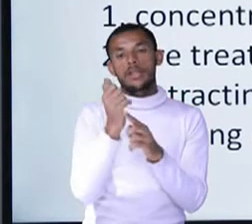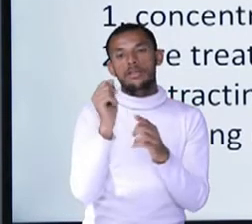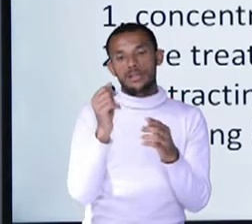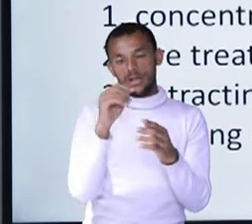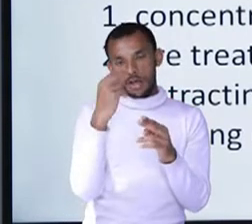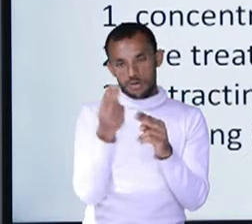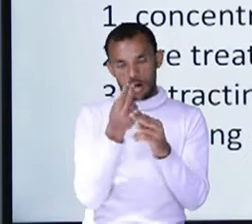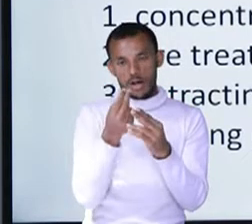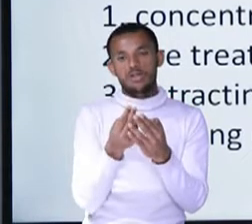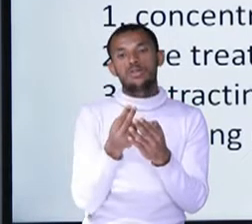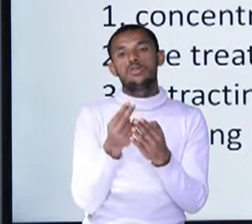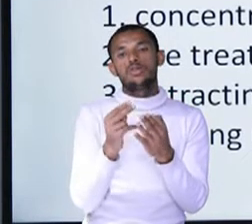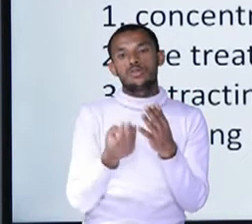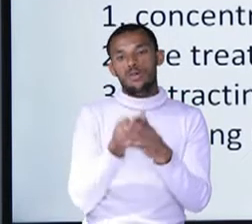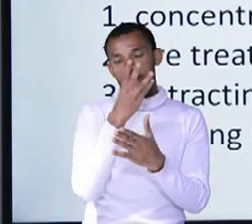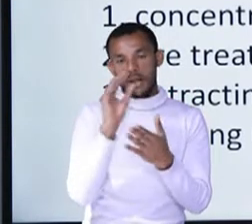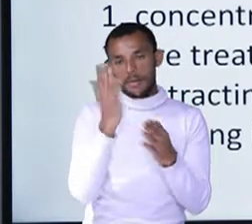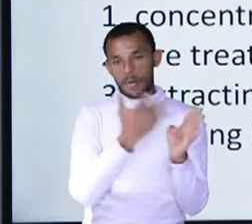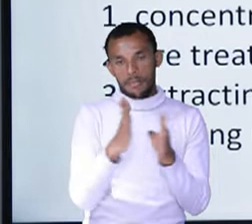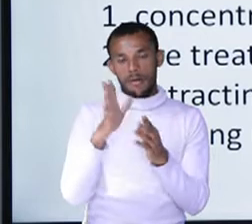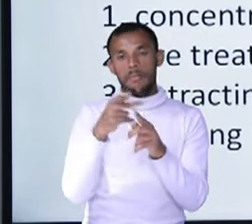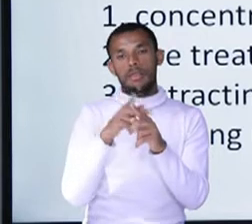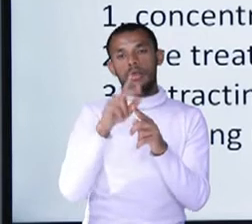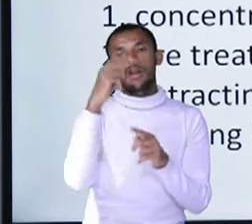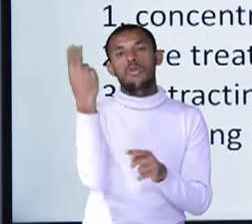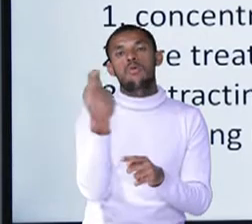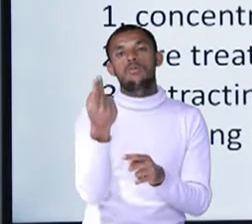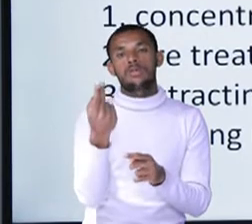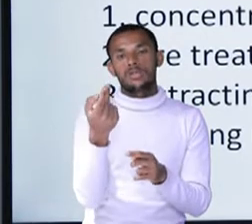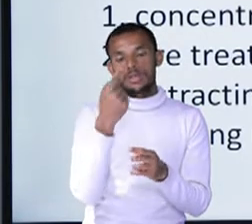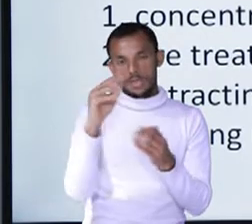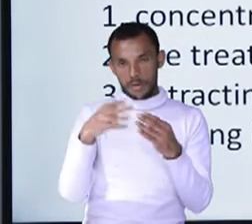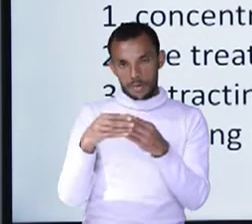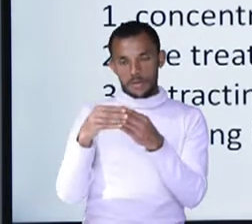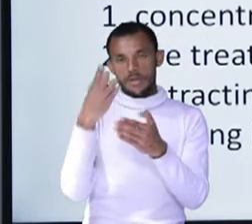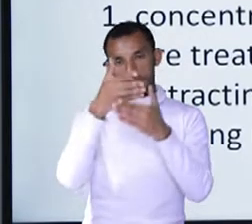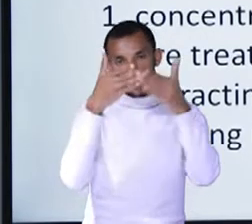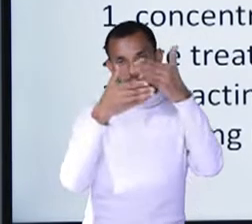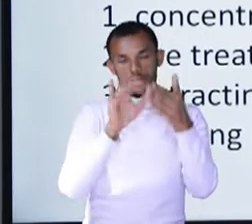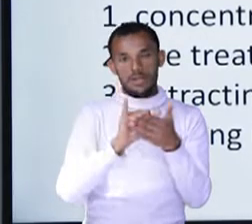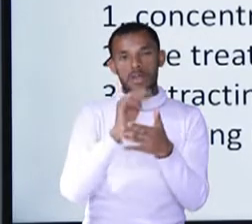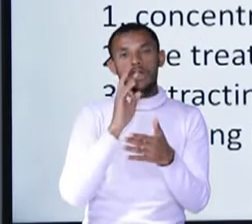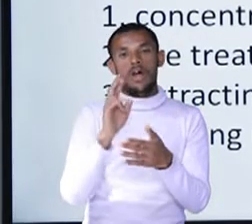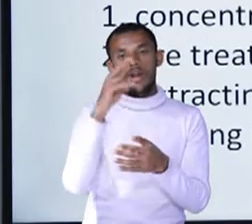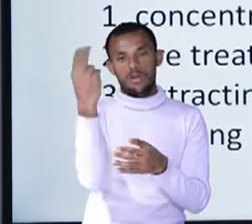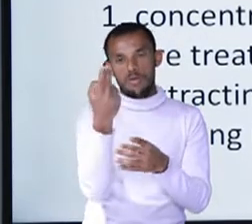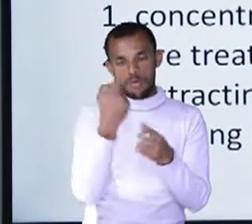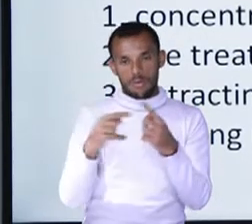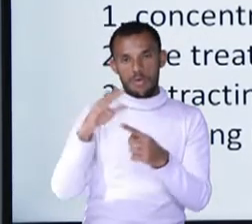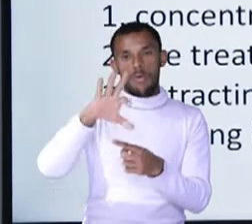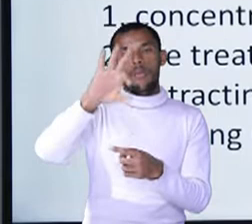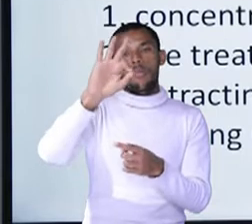sources and preparing them for practical use. The principal steps that are carried out to